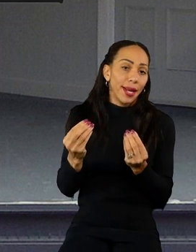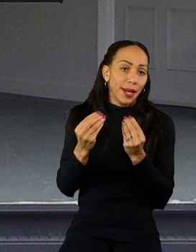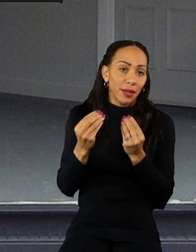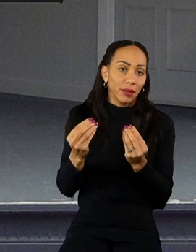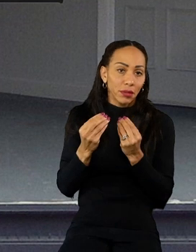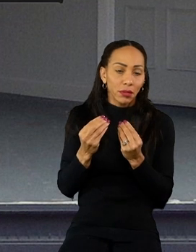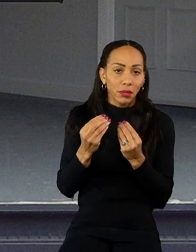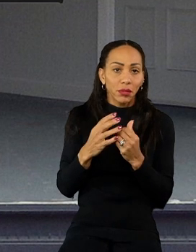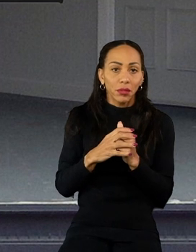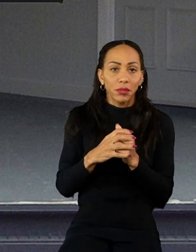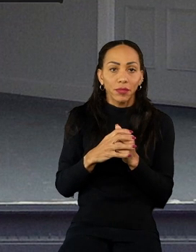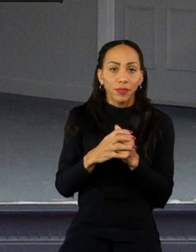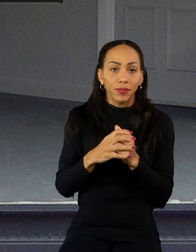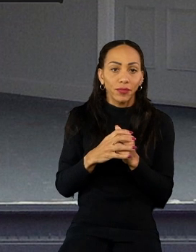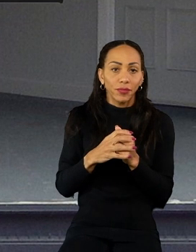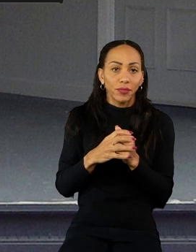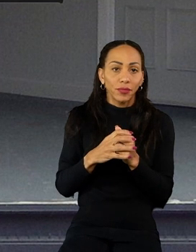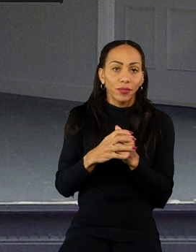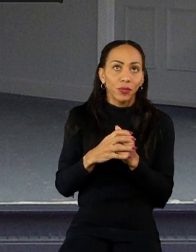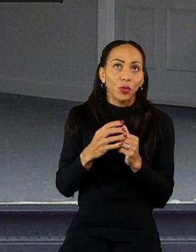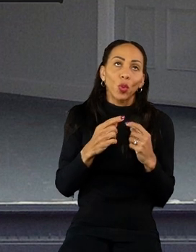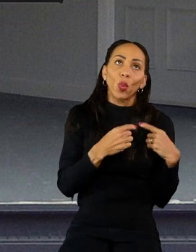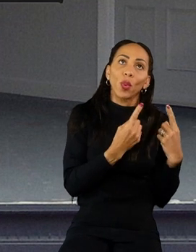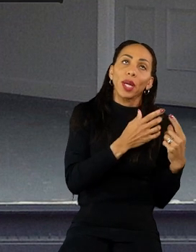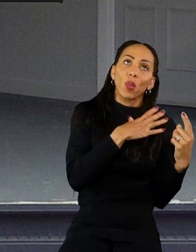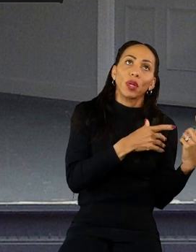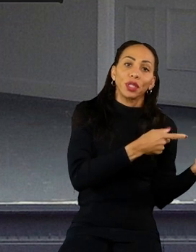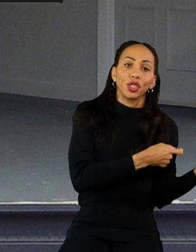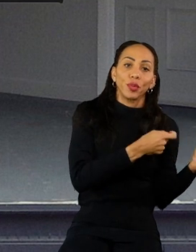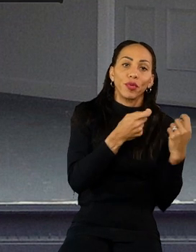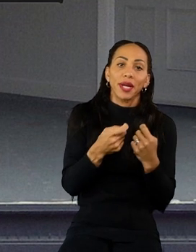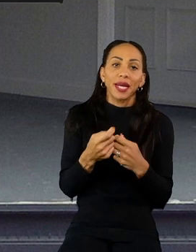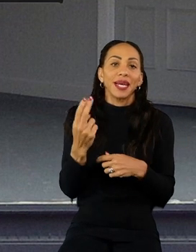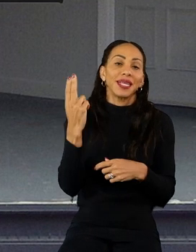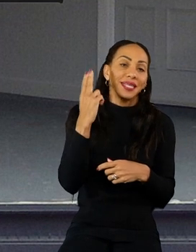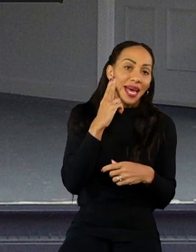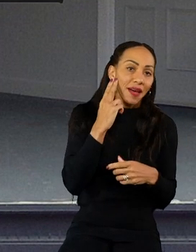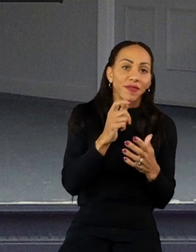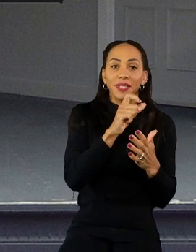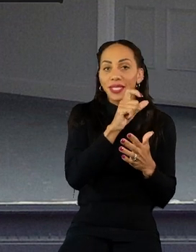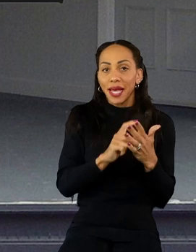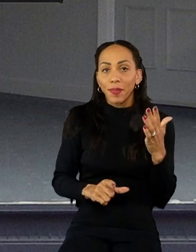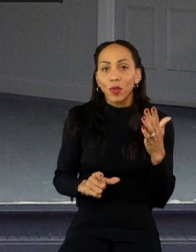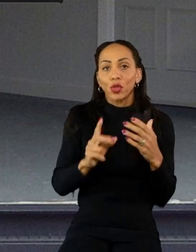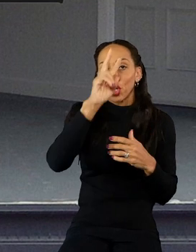there may need to be a bit of training. Because we were thinking about bringing in some